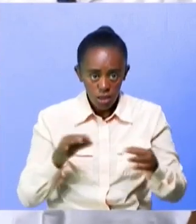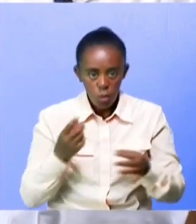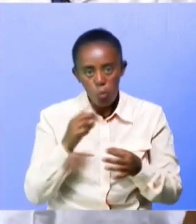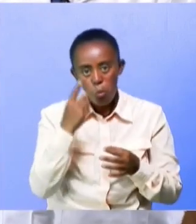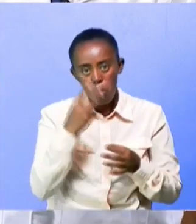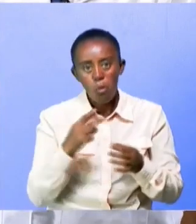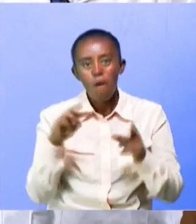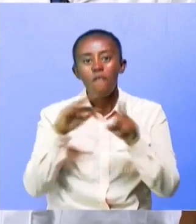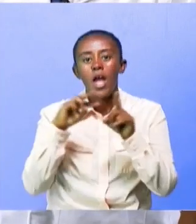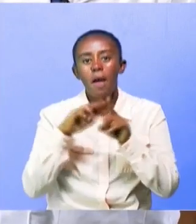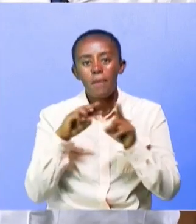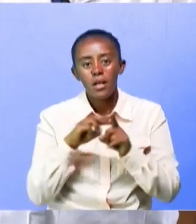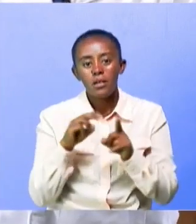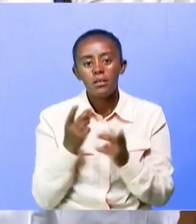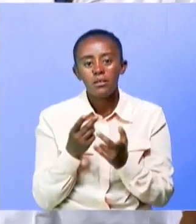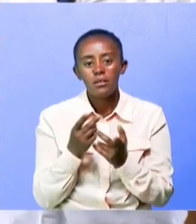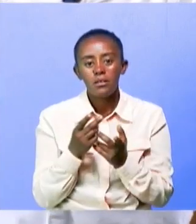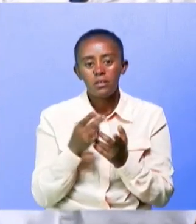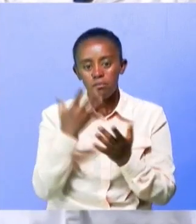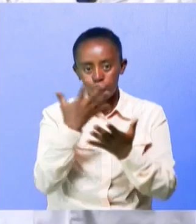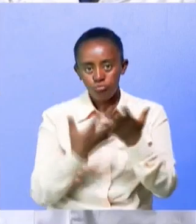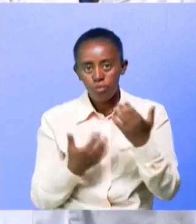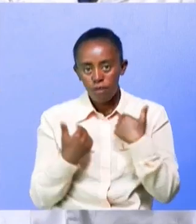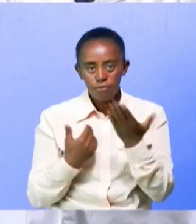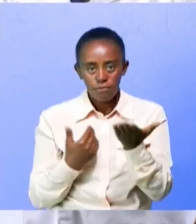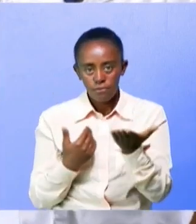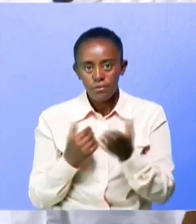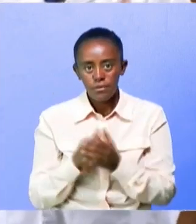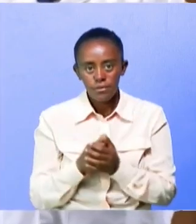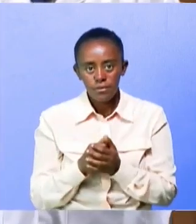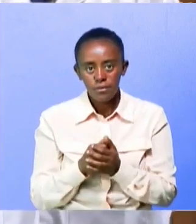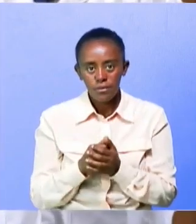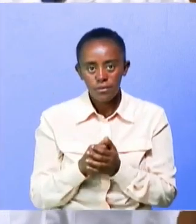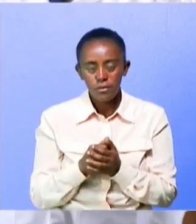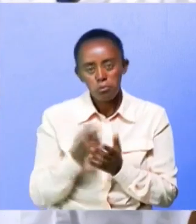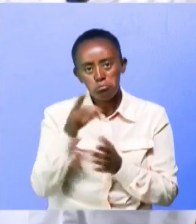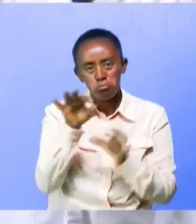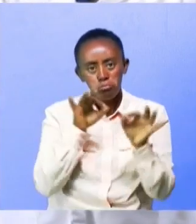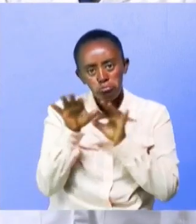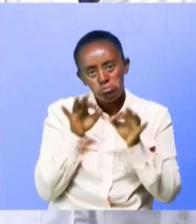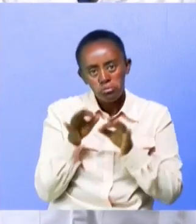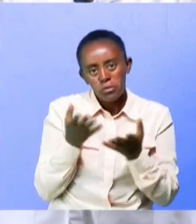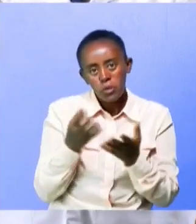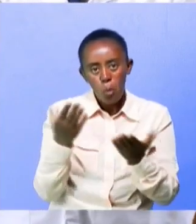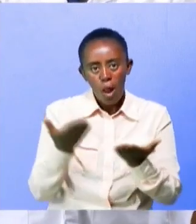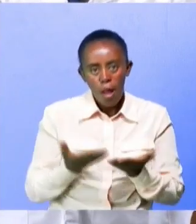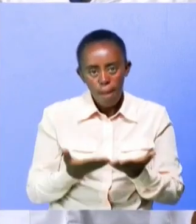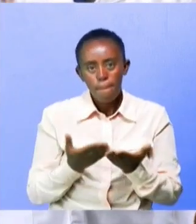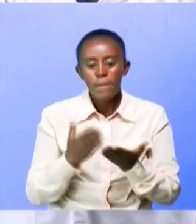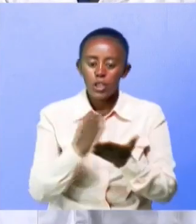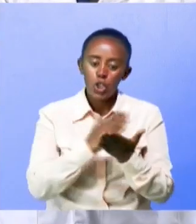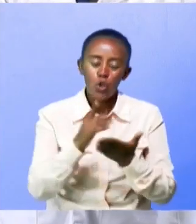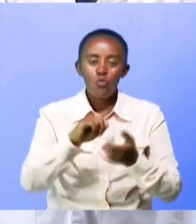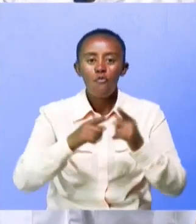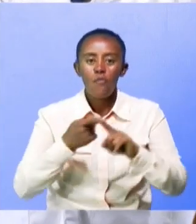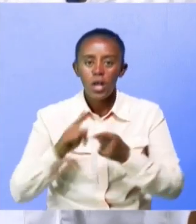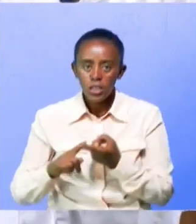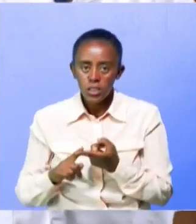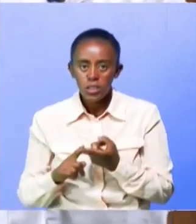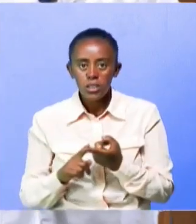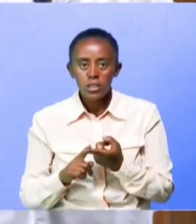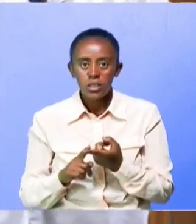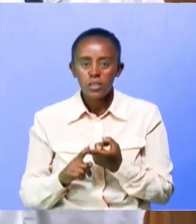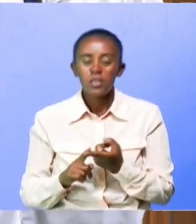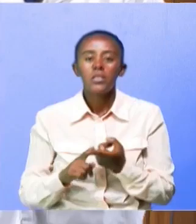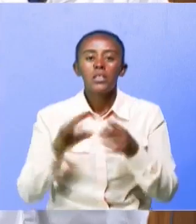vocabulary that is listed on here. Take any of the vocabulary you know. Welcome and then share to your friends so as to